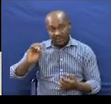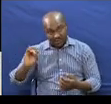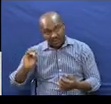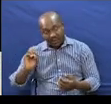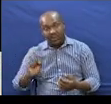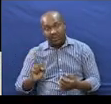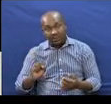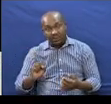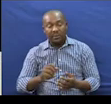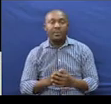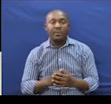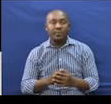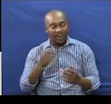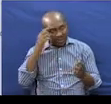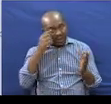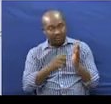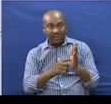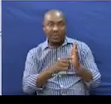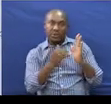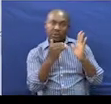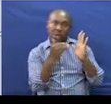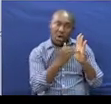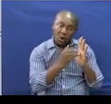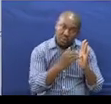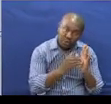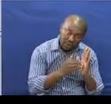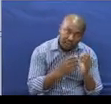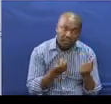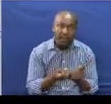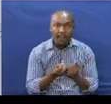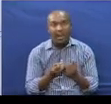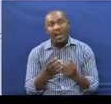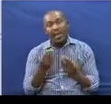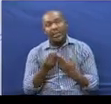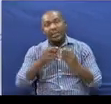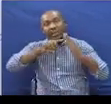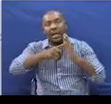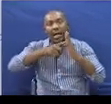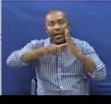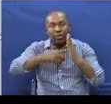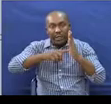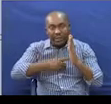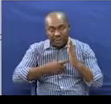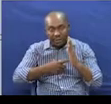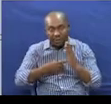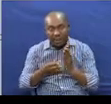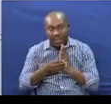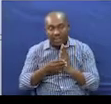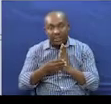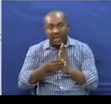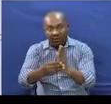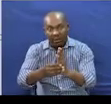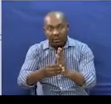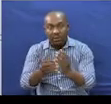that govern the populations. Laws and regulations that govern a populations